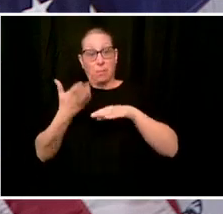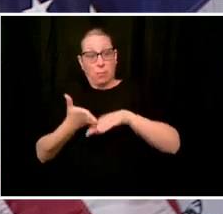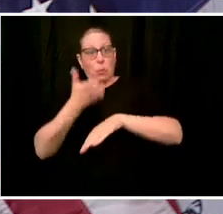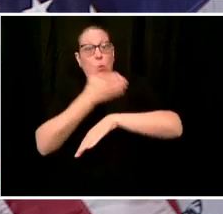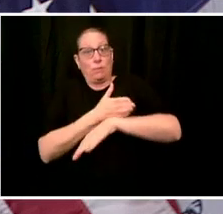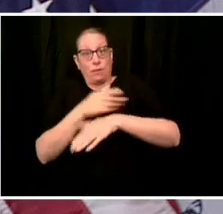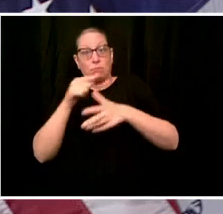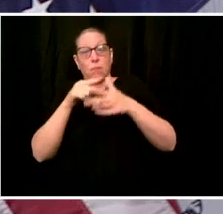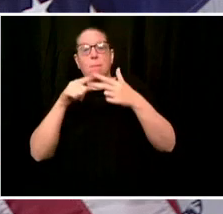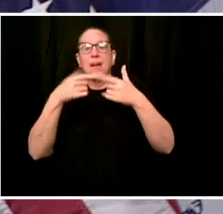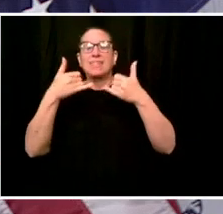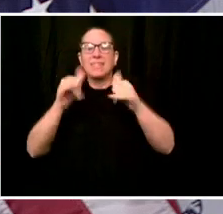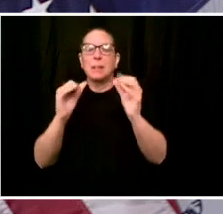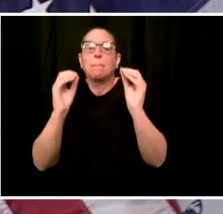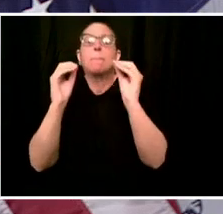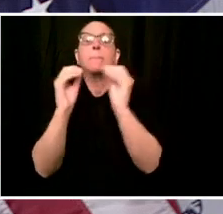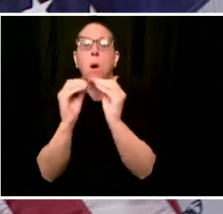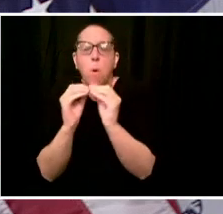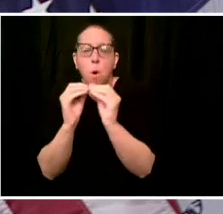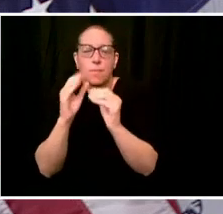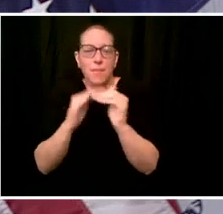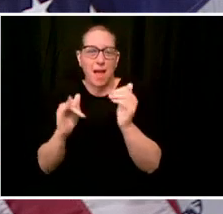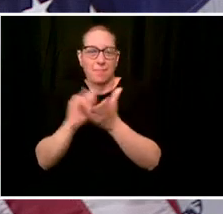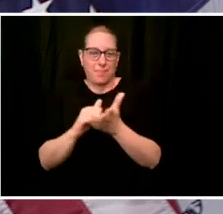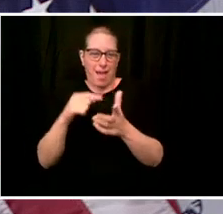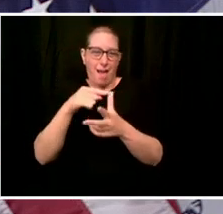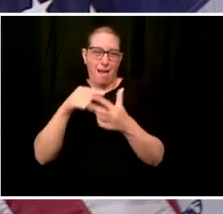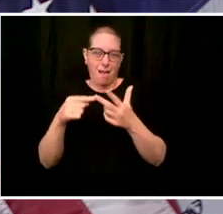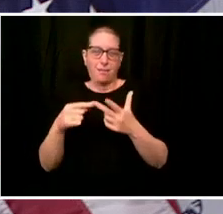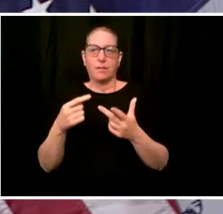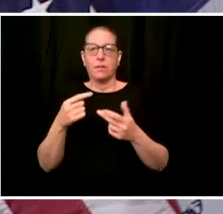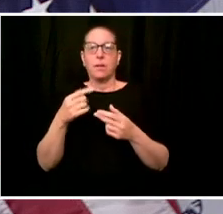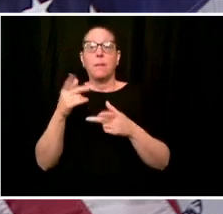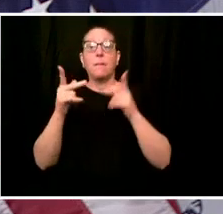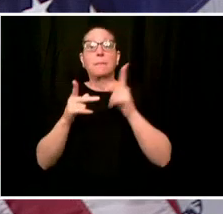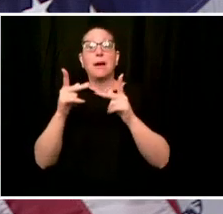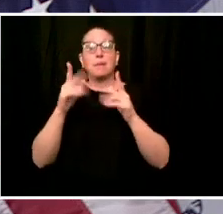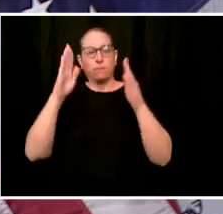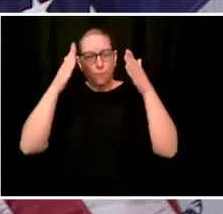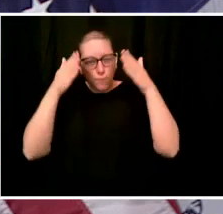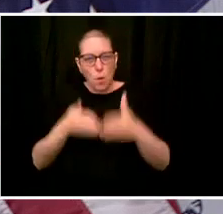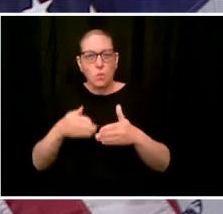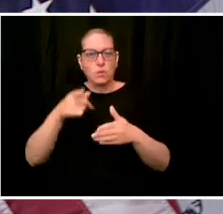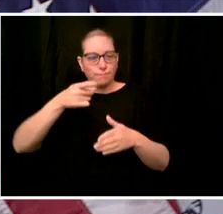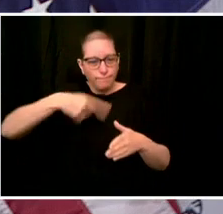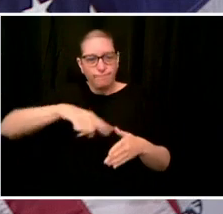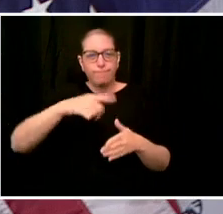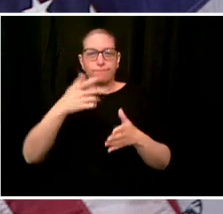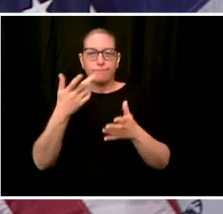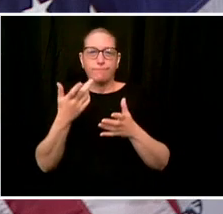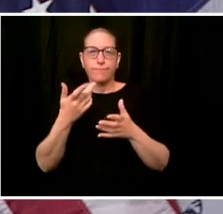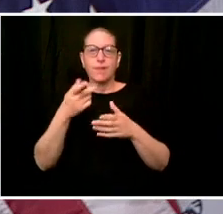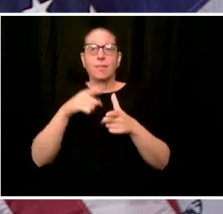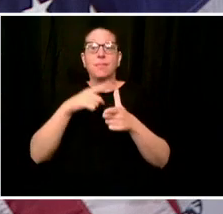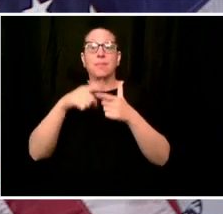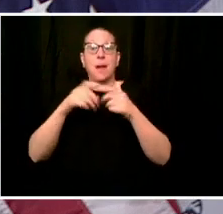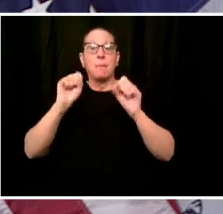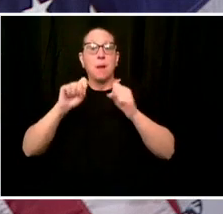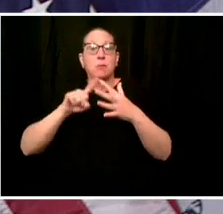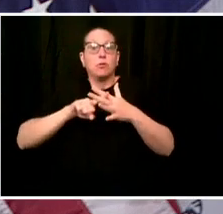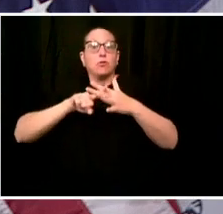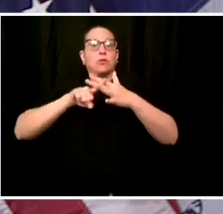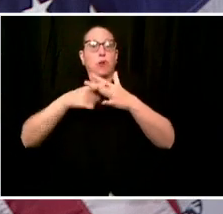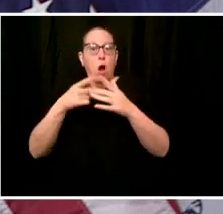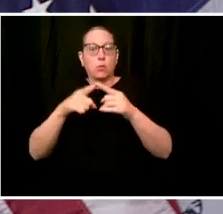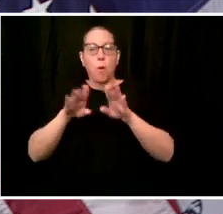into it because that's the gateway to actually loosening restrictions. But I agree with Dr. Fauci. We are seeing places that clearly are